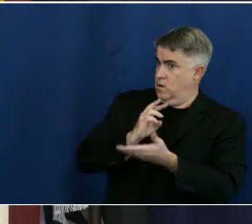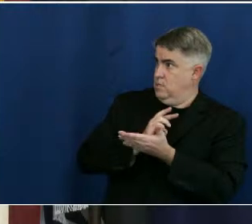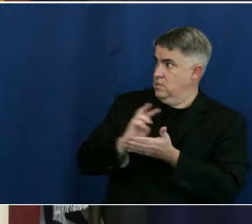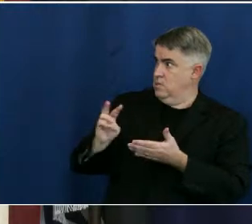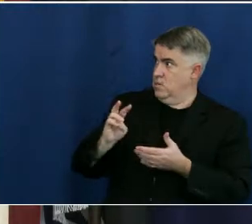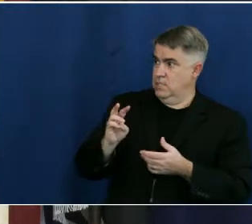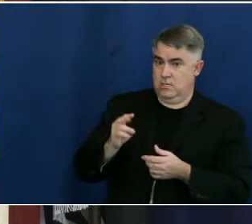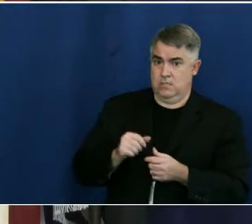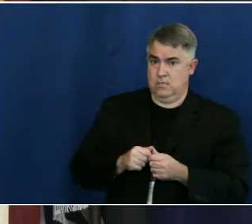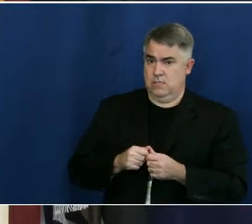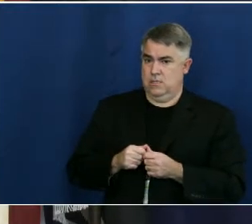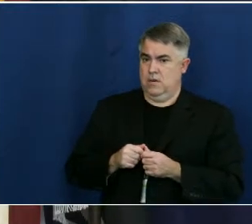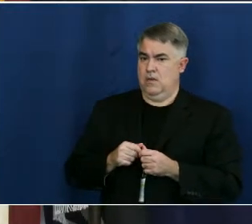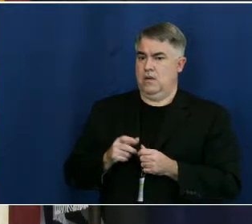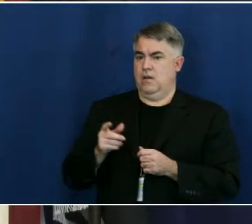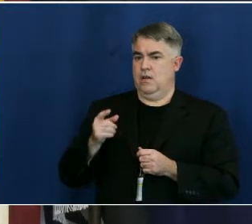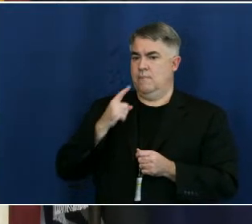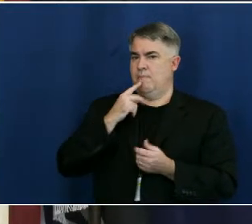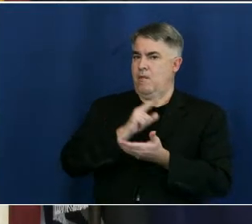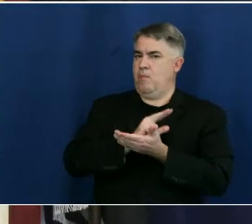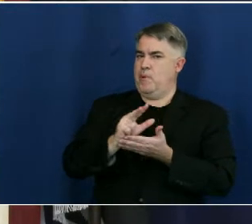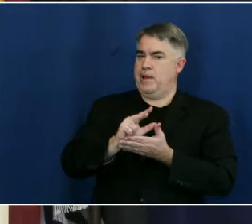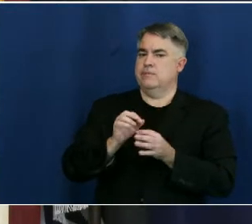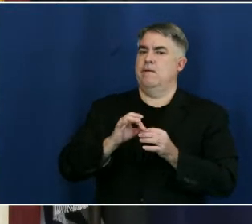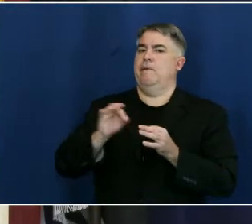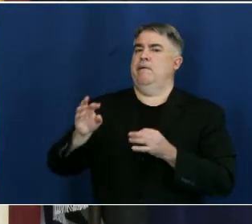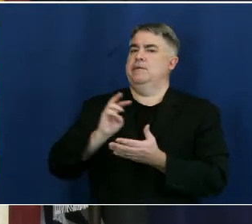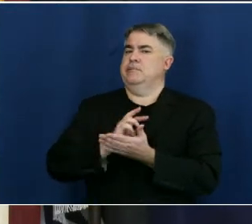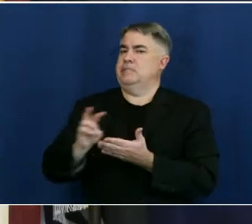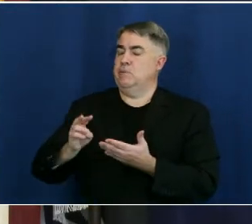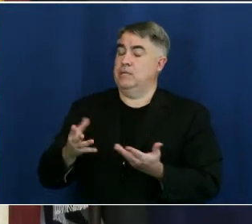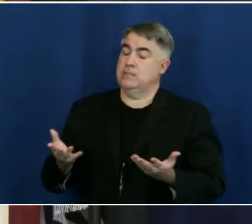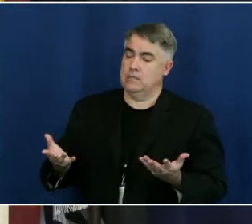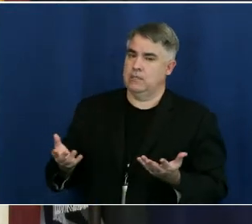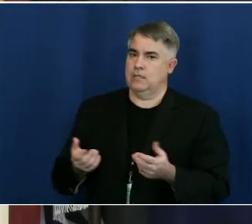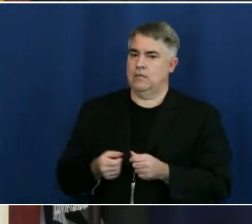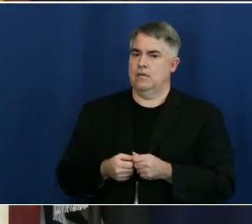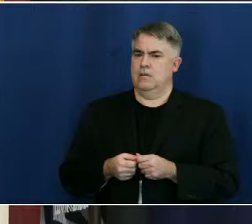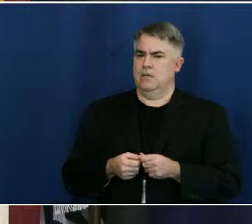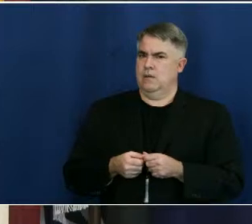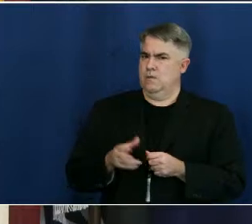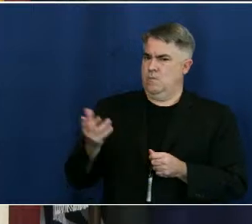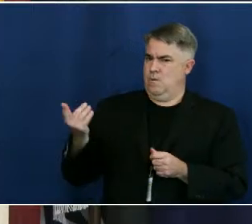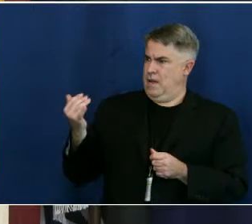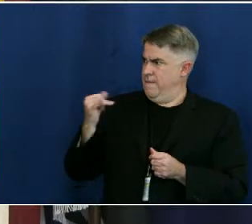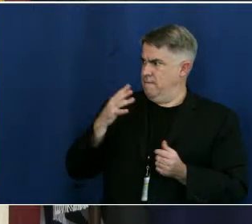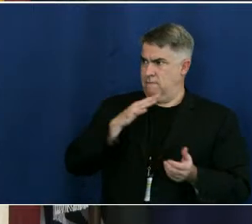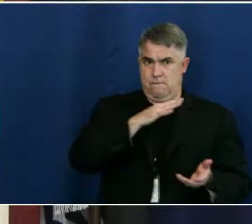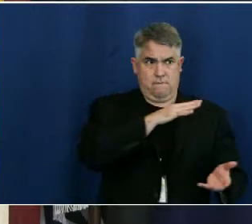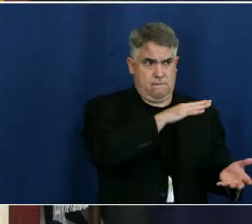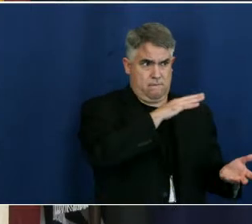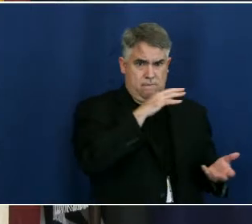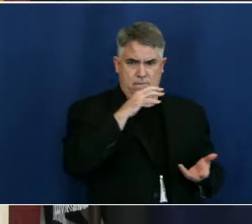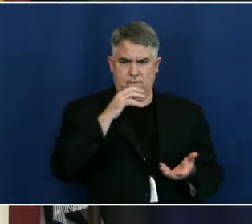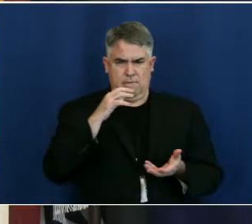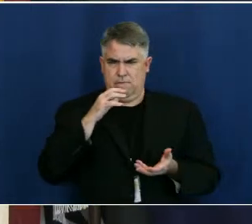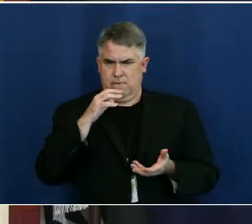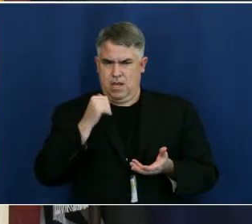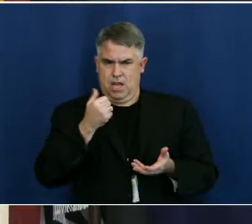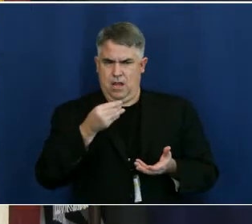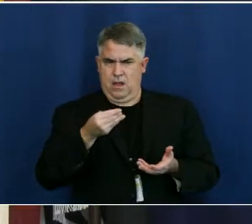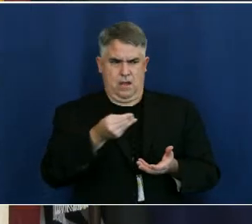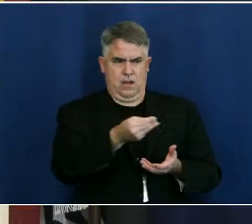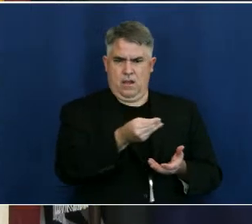weeks after the first dose. And so I wonder, as new doses come in this month, are we going to see a situation where you're not able to